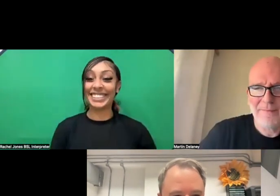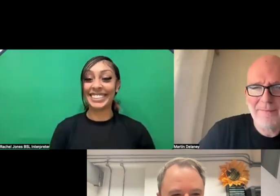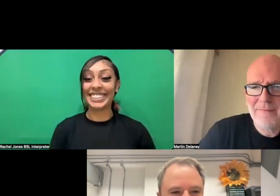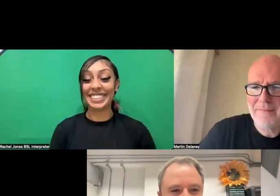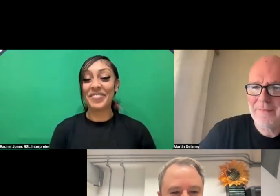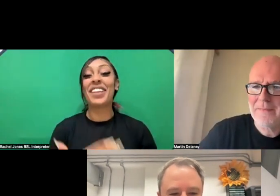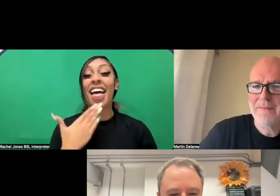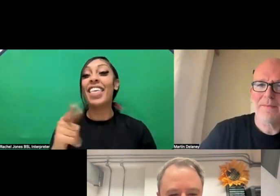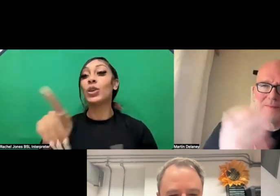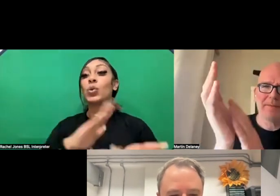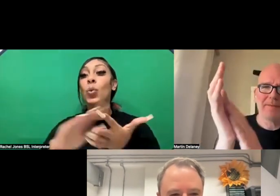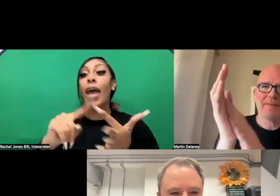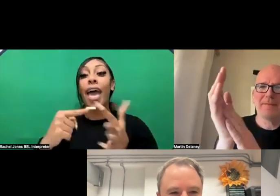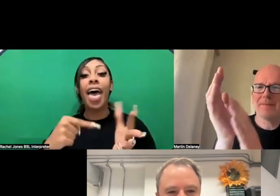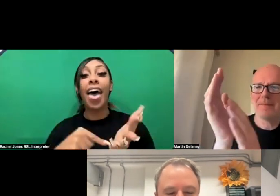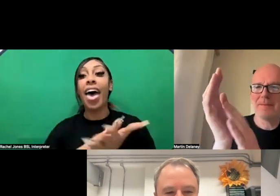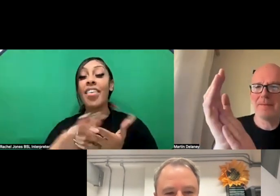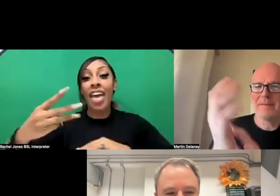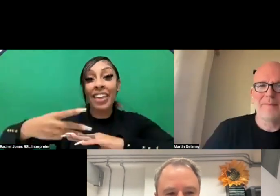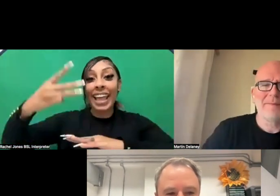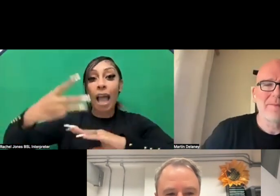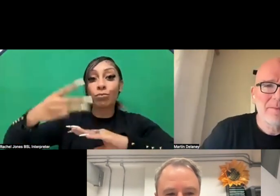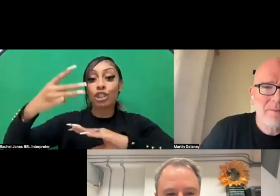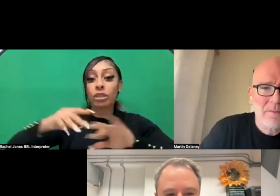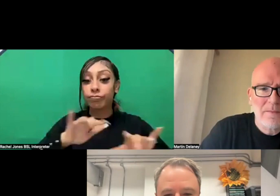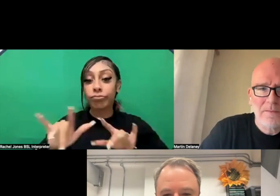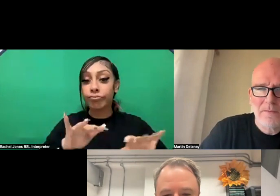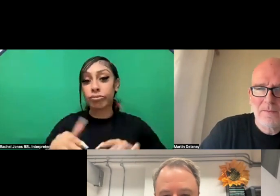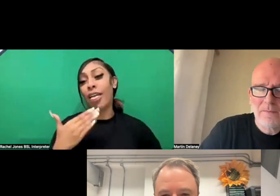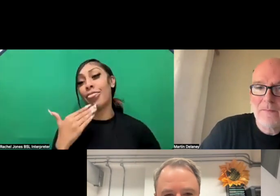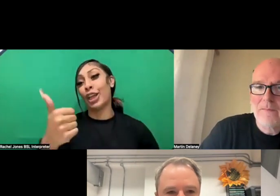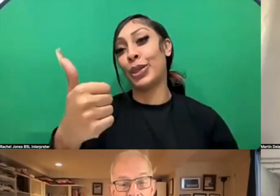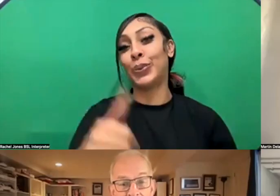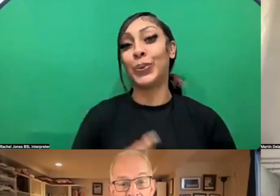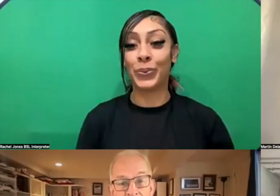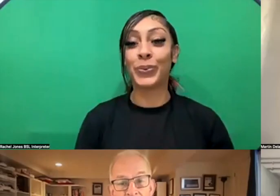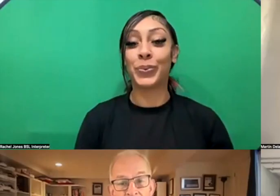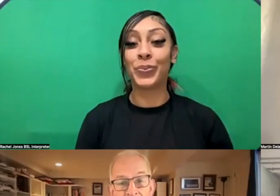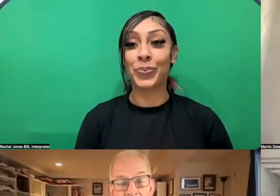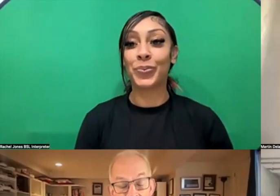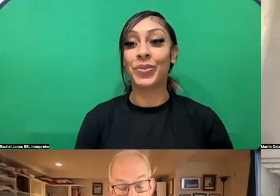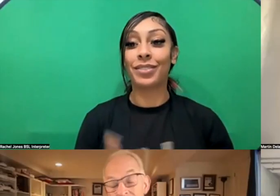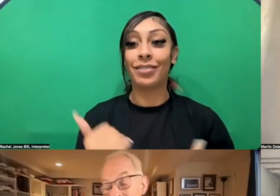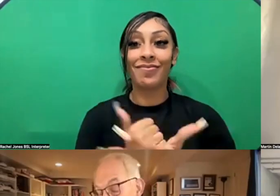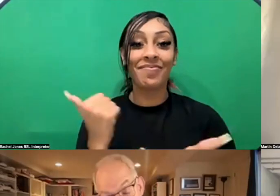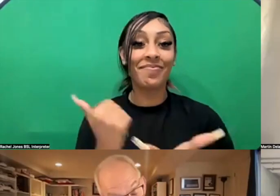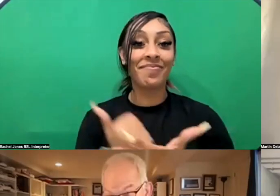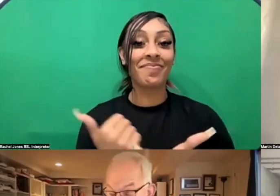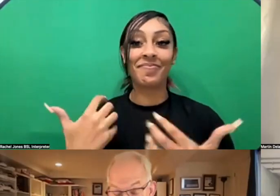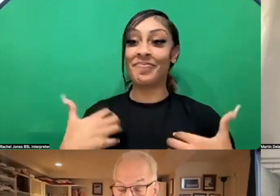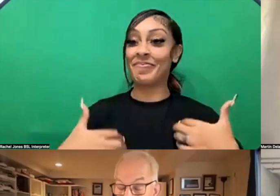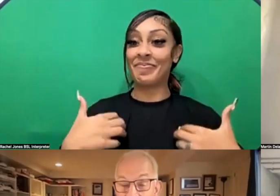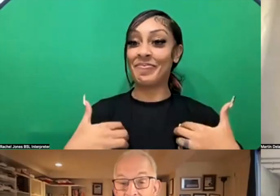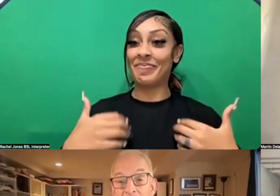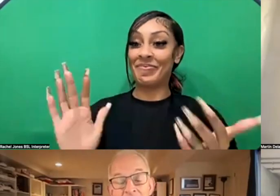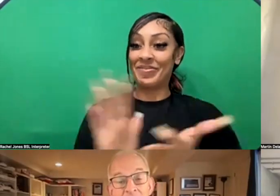also Heather as well on the captions. Yeah, I hope it's been a real enjoyable evening for everyone.